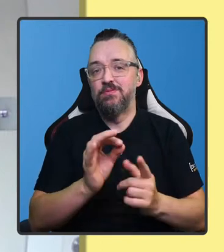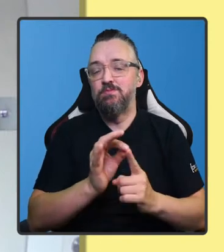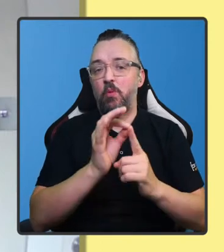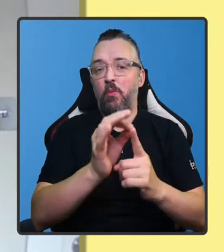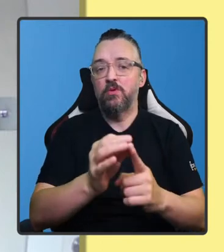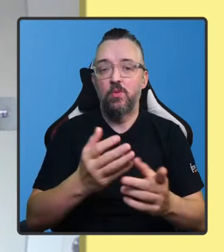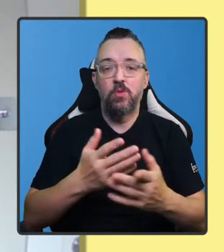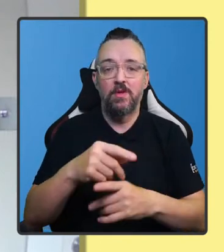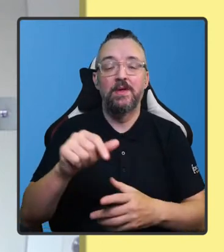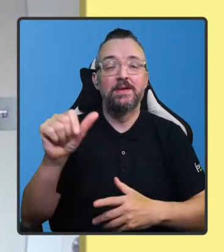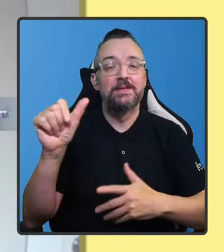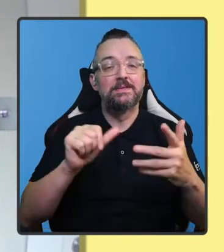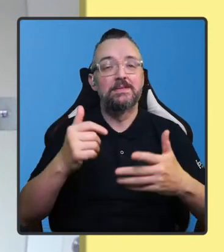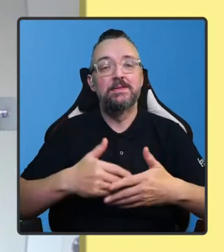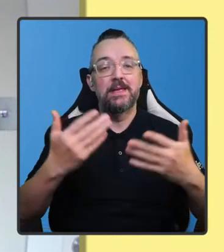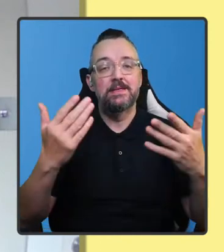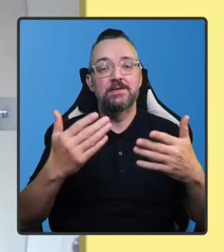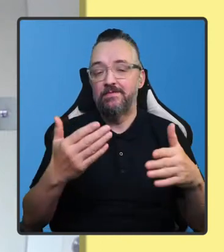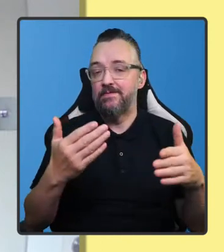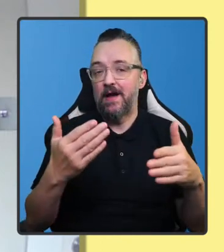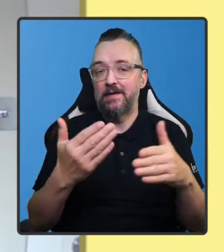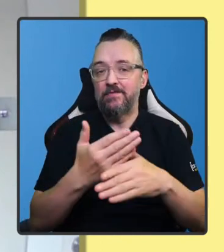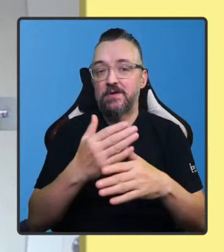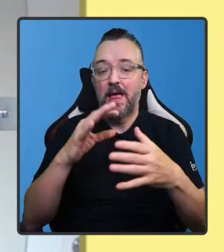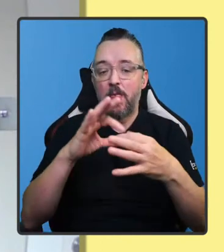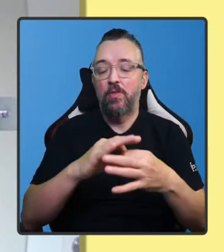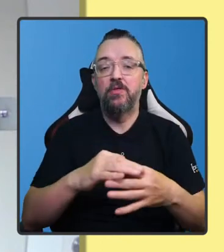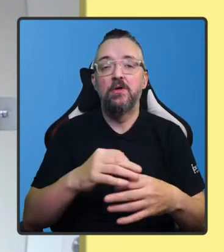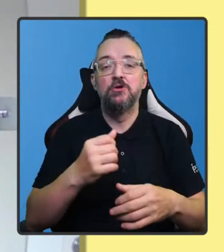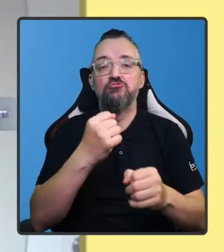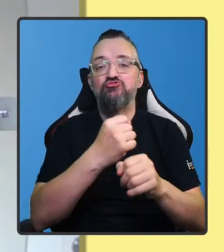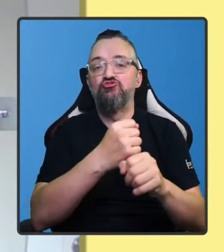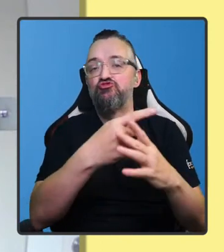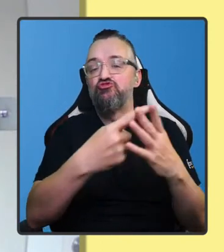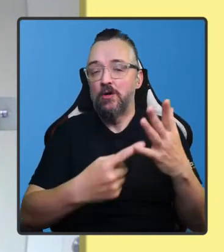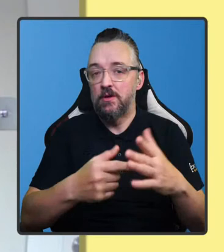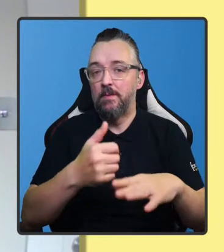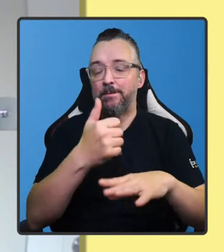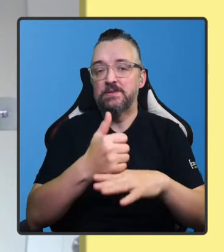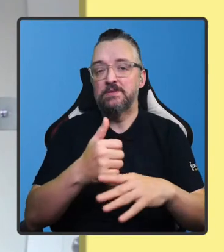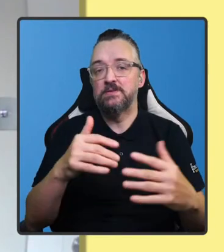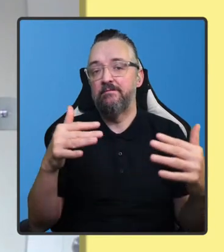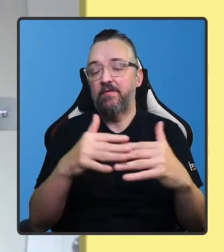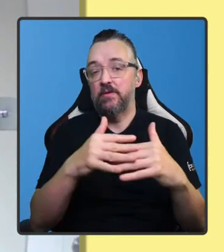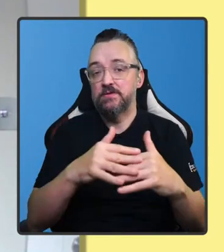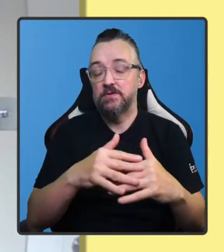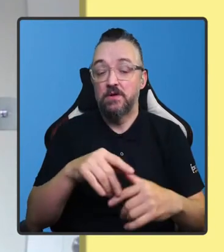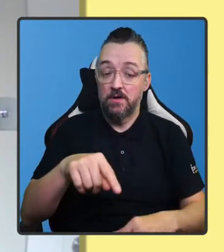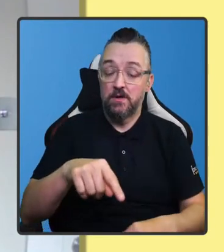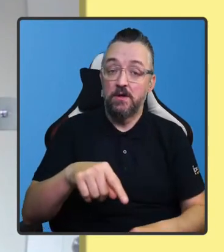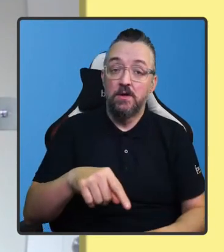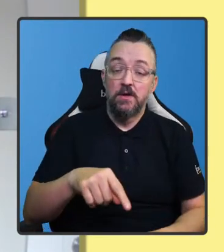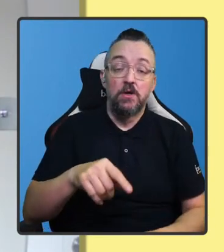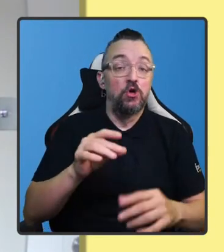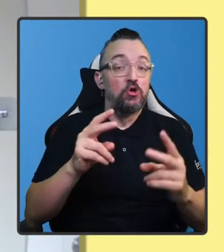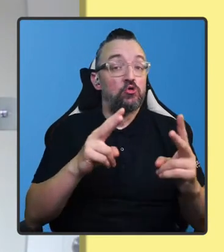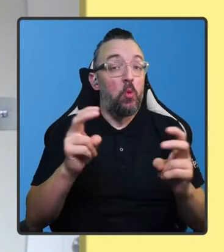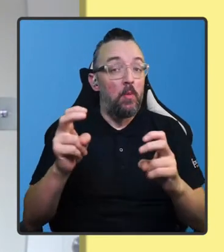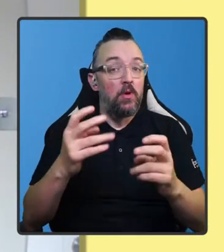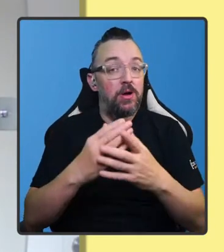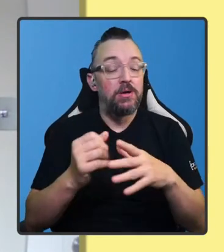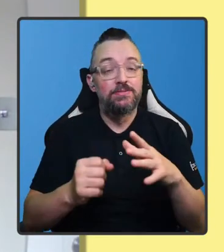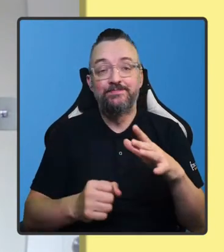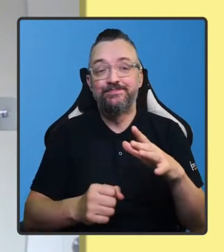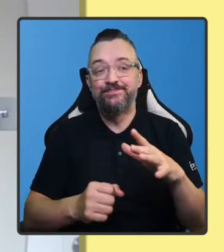Days of Activism Against Gender-Based Violence. I appreciate for some this will be a difficult and sensitive topic, and I would like